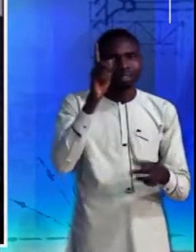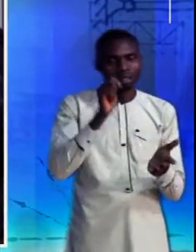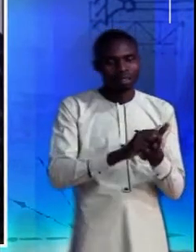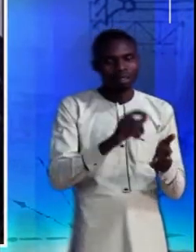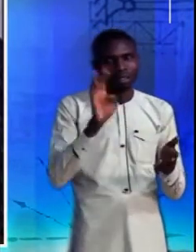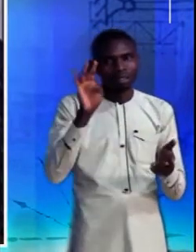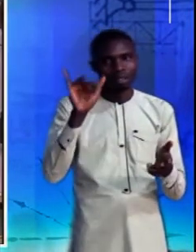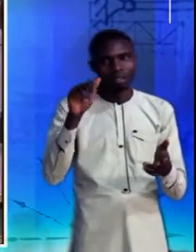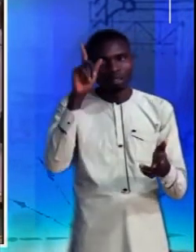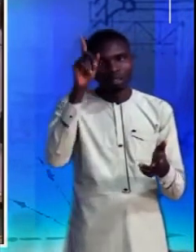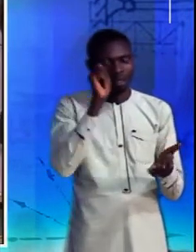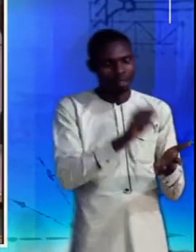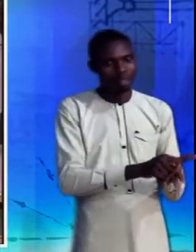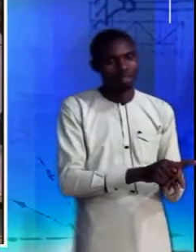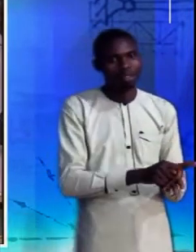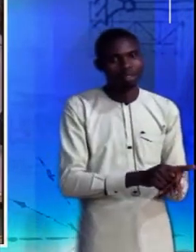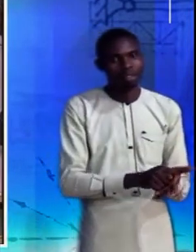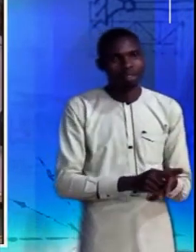that